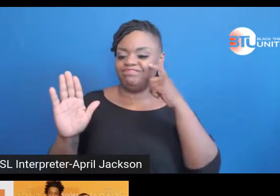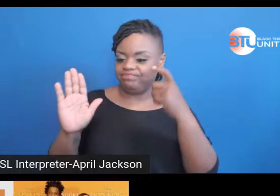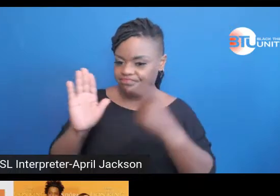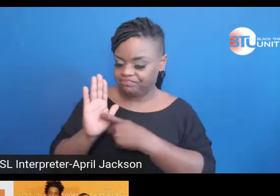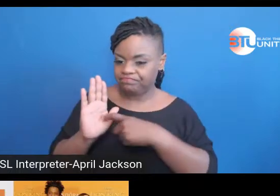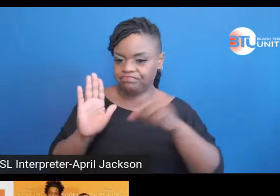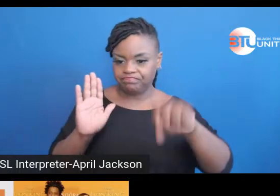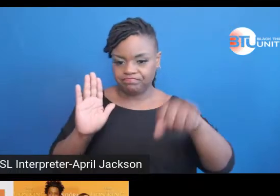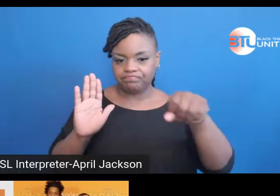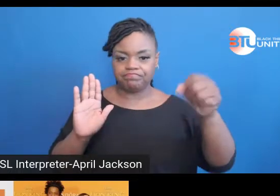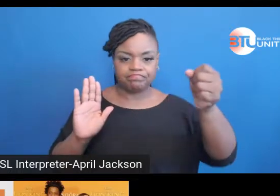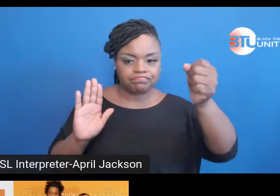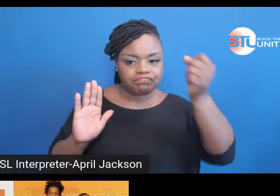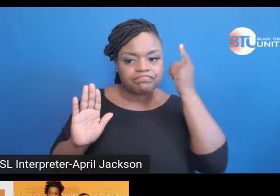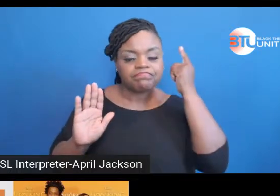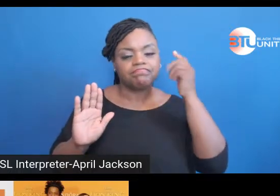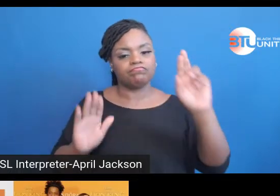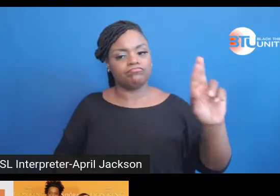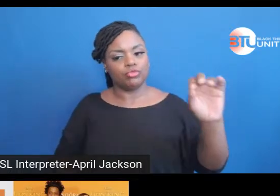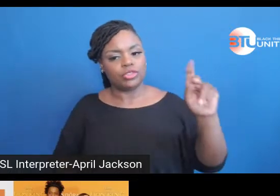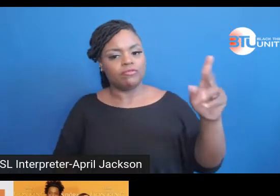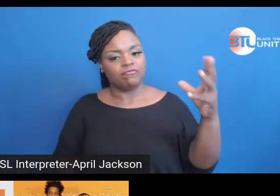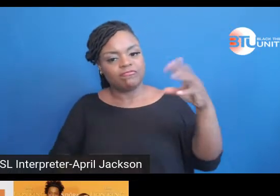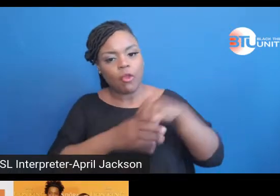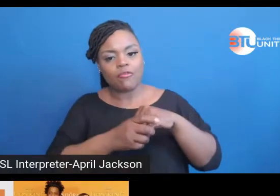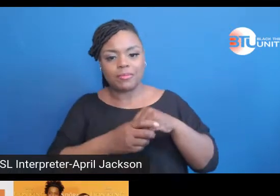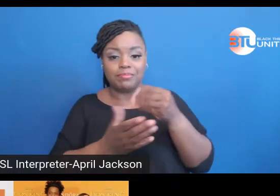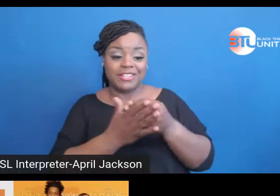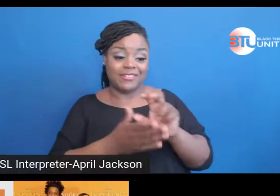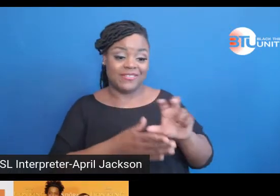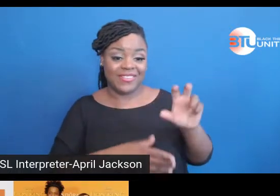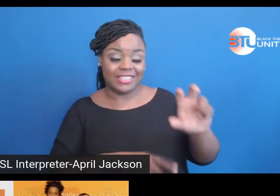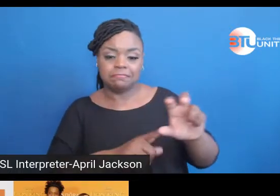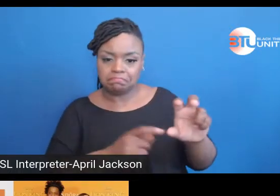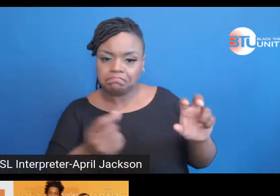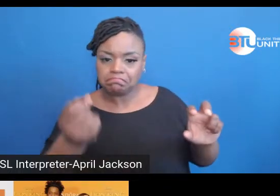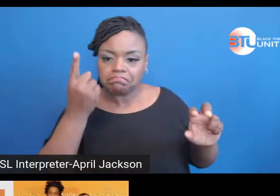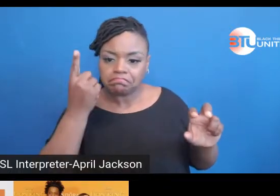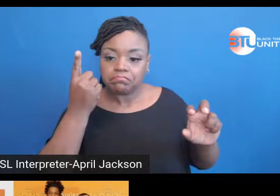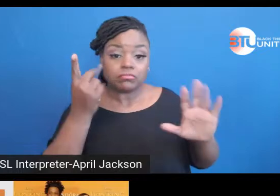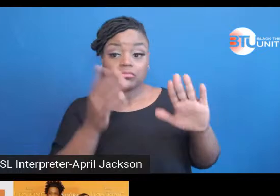understand the risks involved, as well as limitations on your ability to